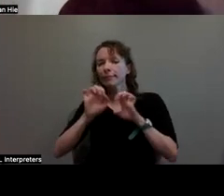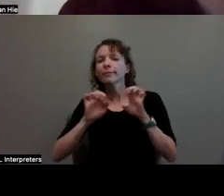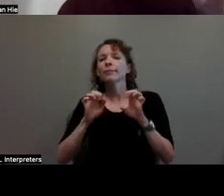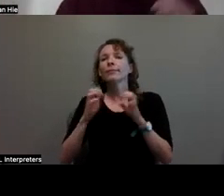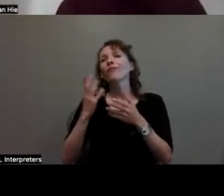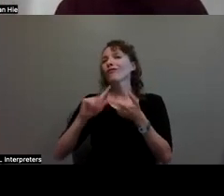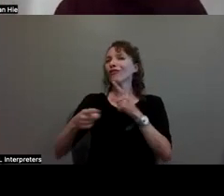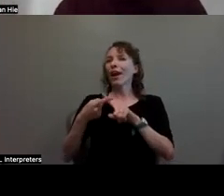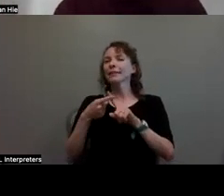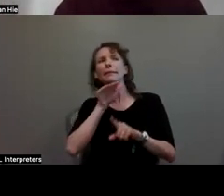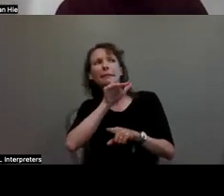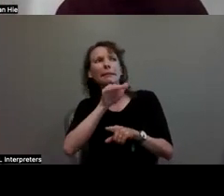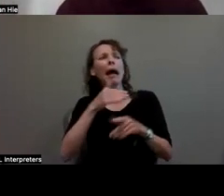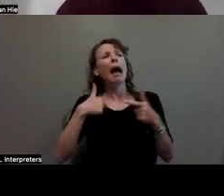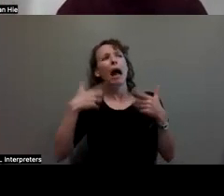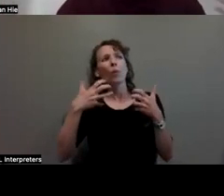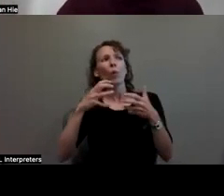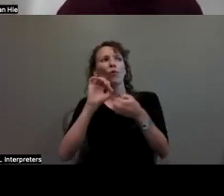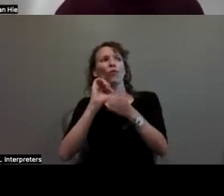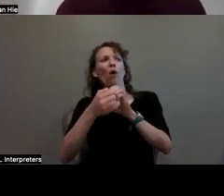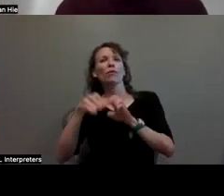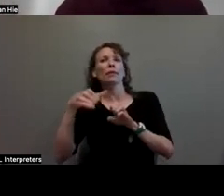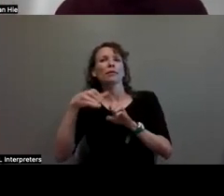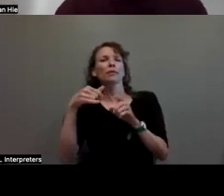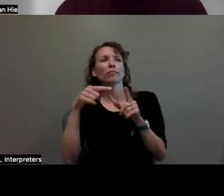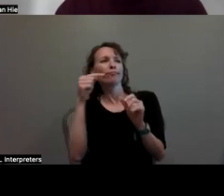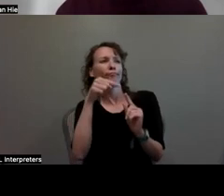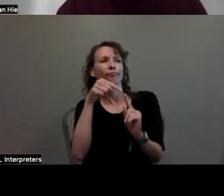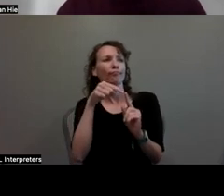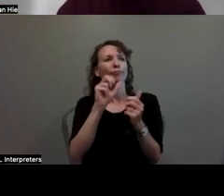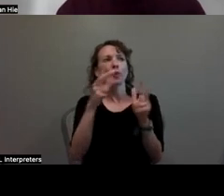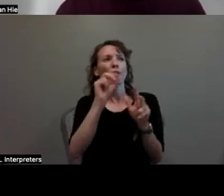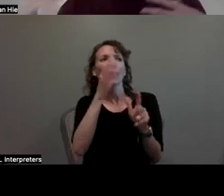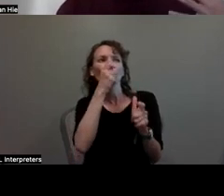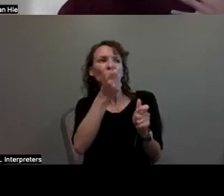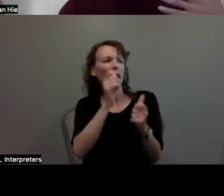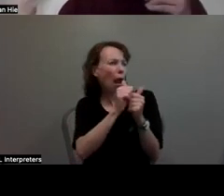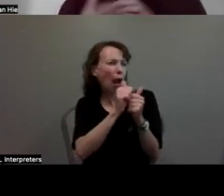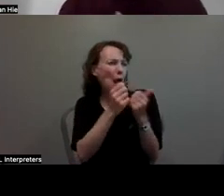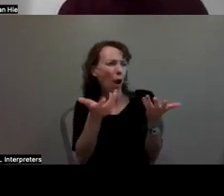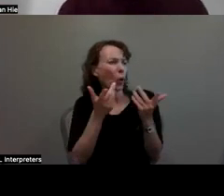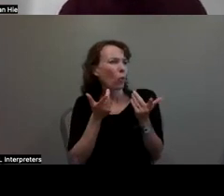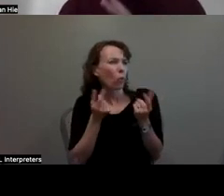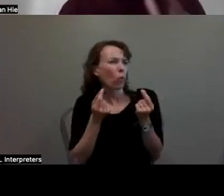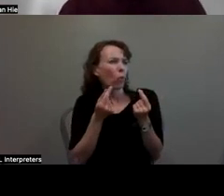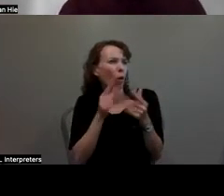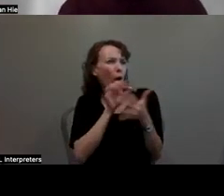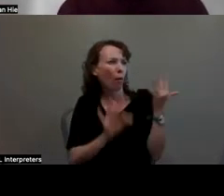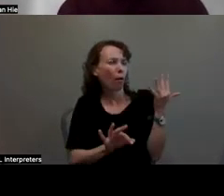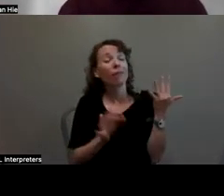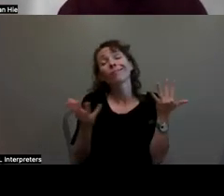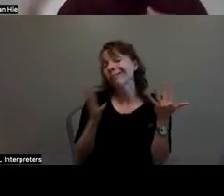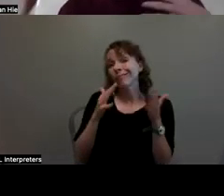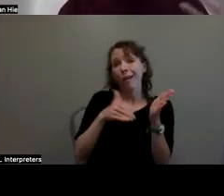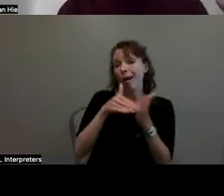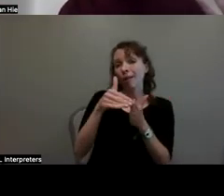I want to evolve this protein of interest. Are there any ways that I can do this? And oftentimes, unless you're studying